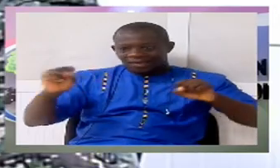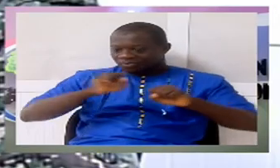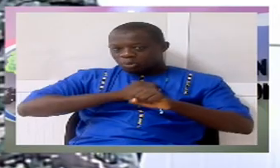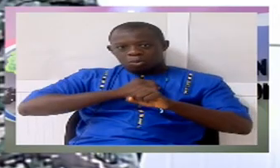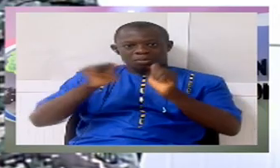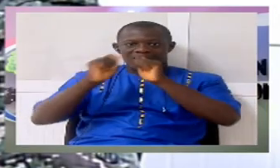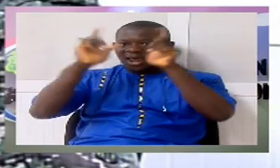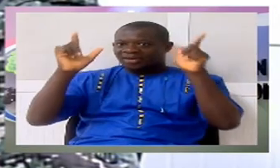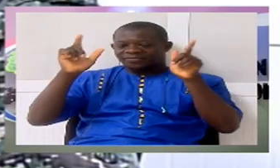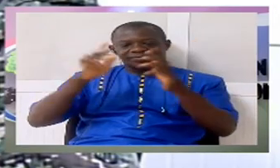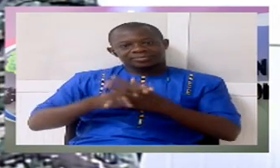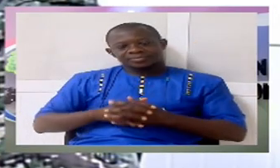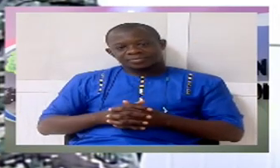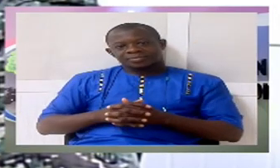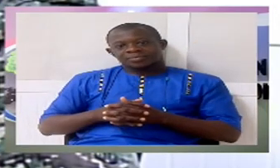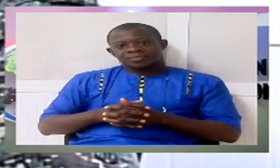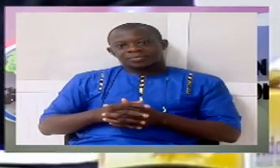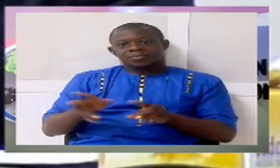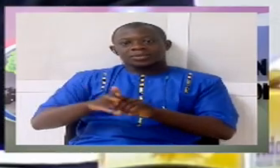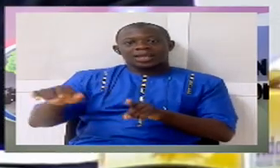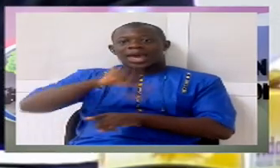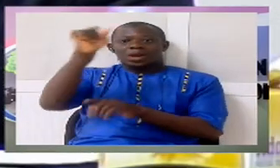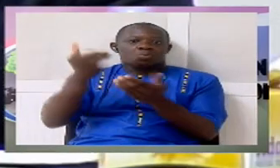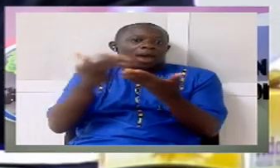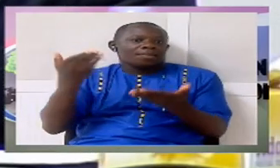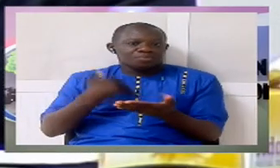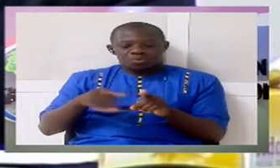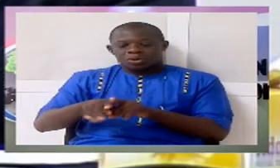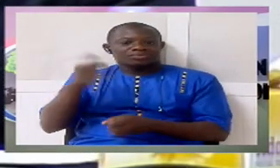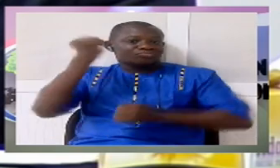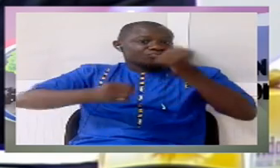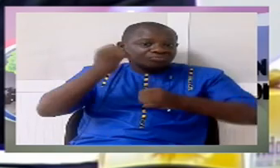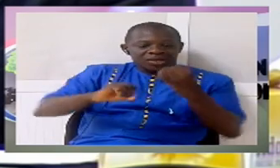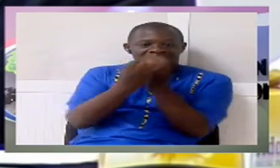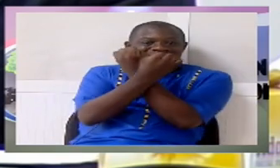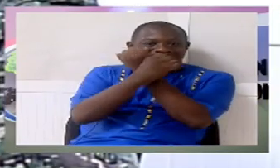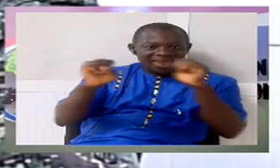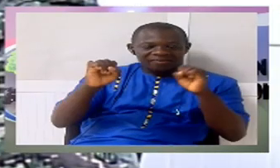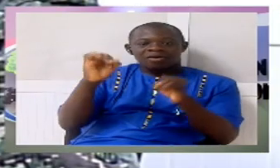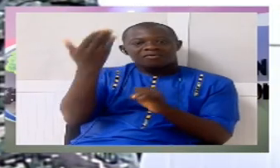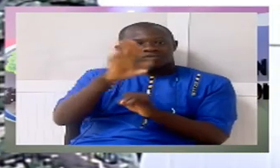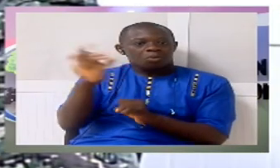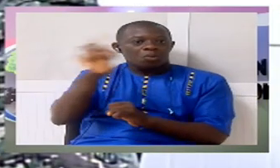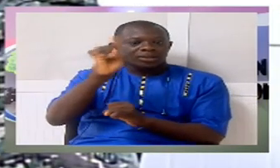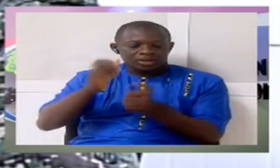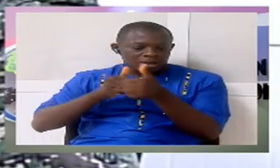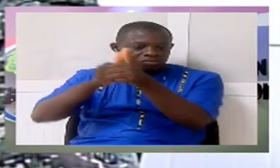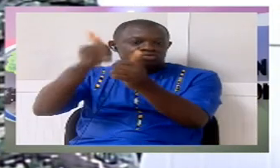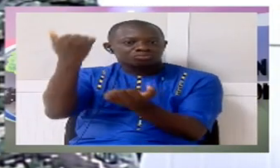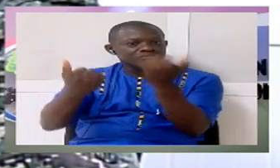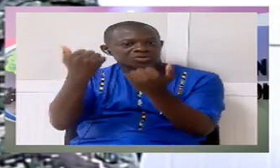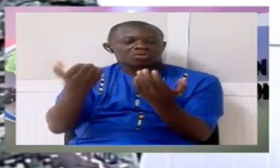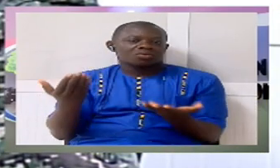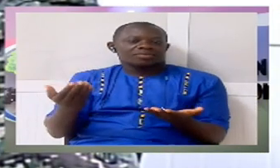ñëw. And they were running to save themselves from the convoy, correct? Ñu tax ñuy daw yépp moy